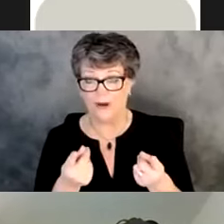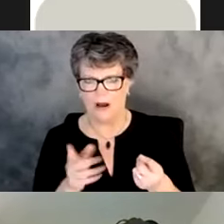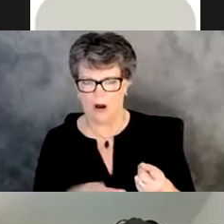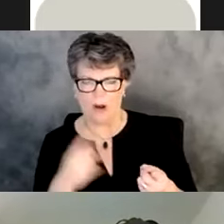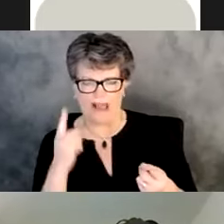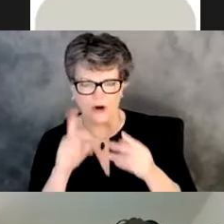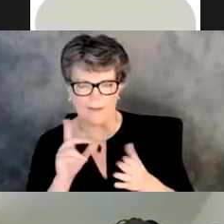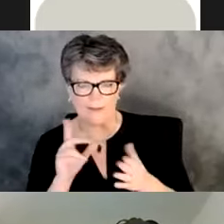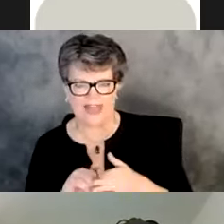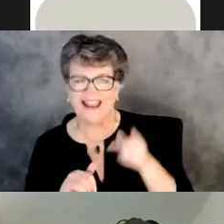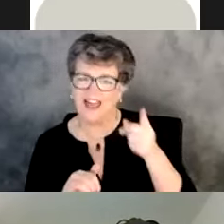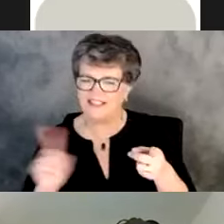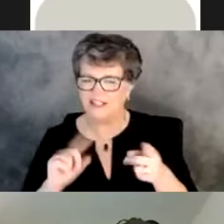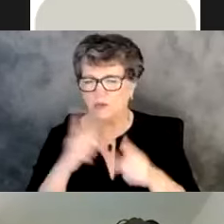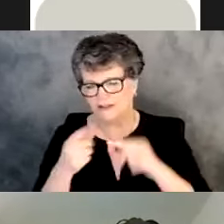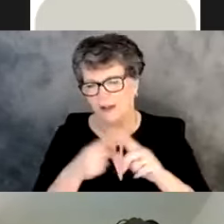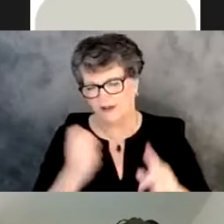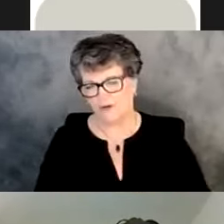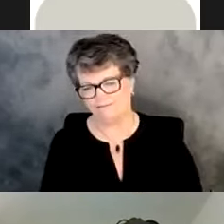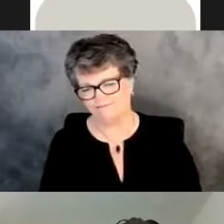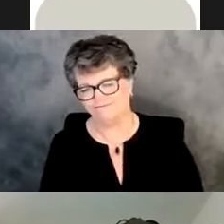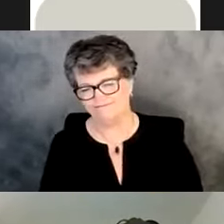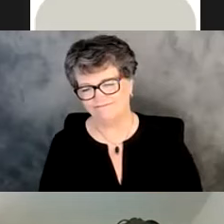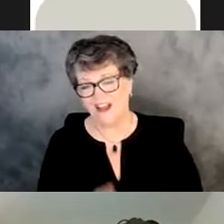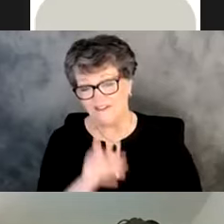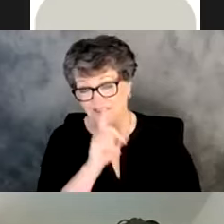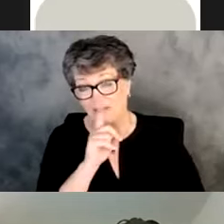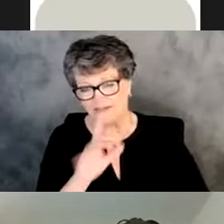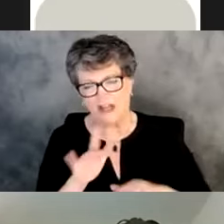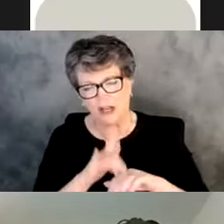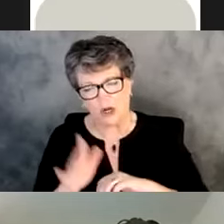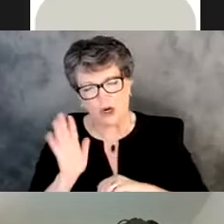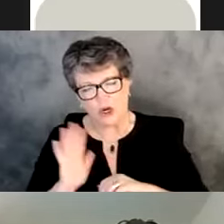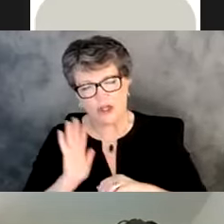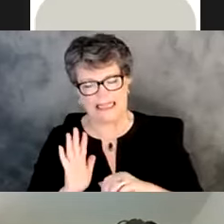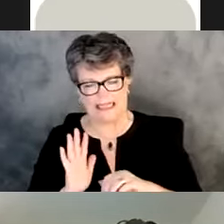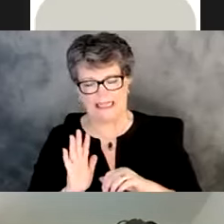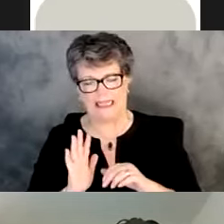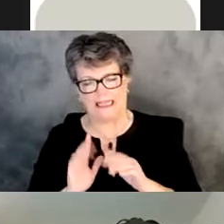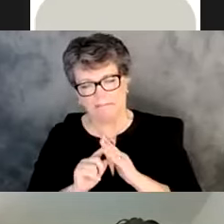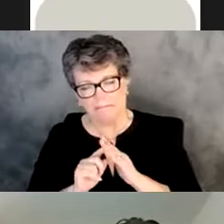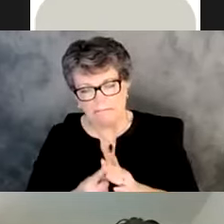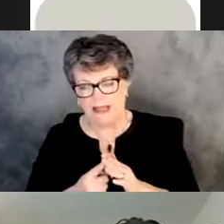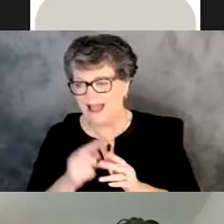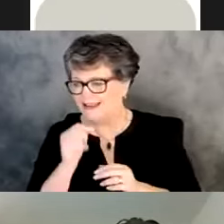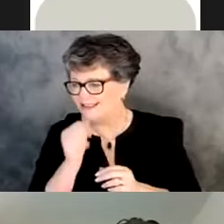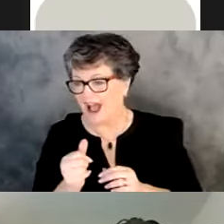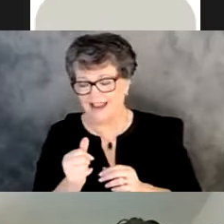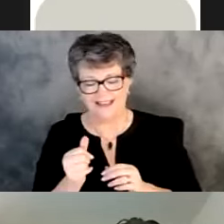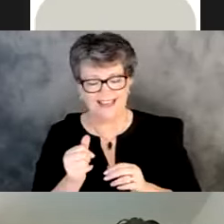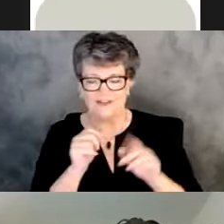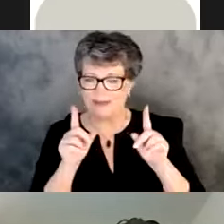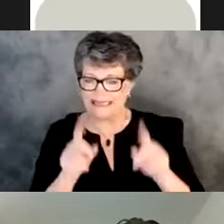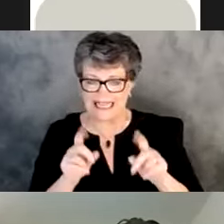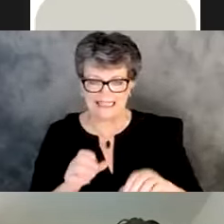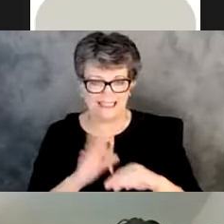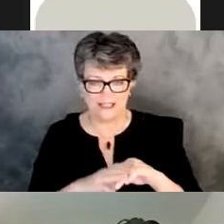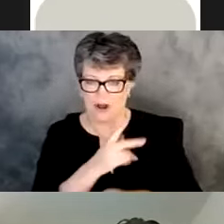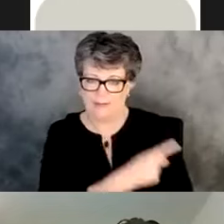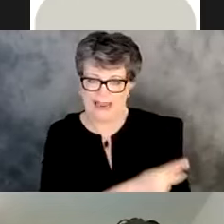about this is where this is coming from. Very, very early stages, not yet even being tested on